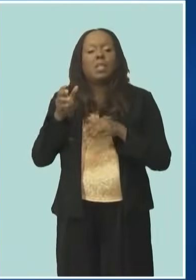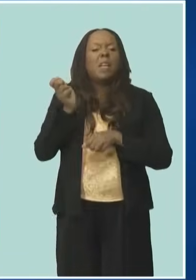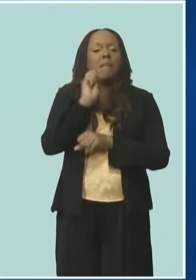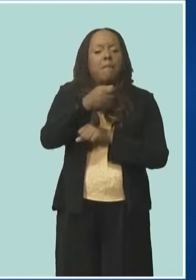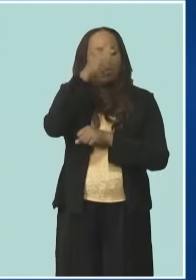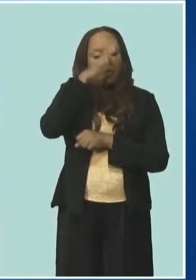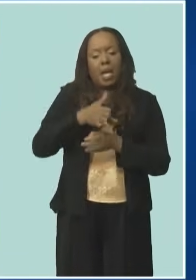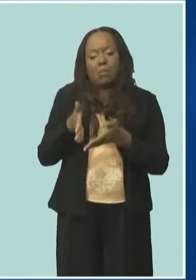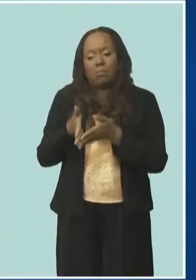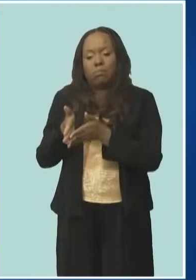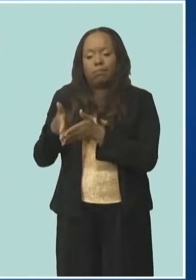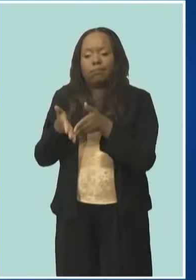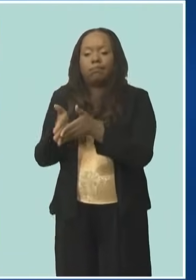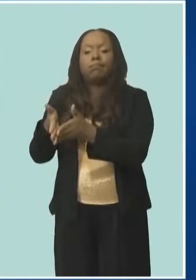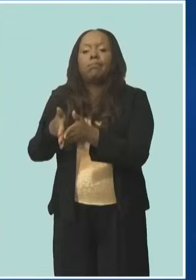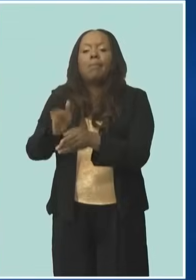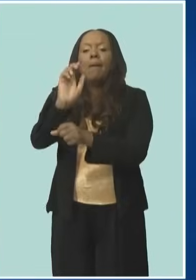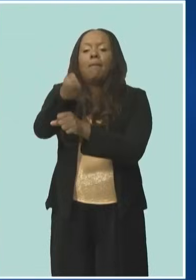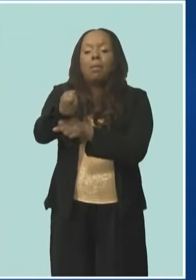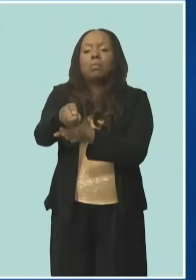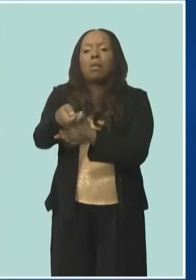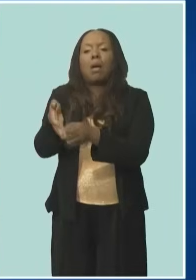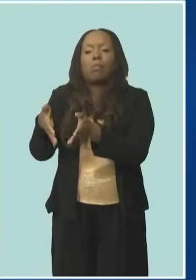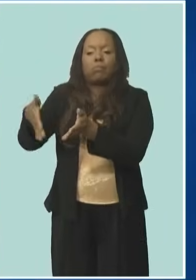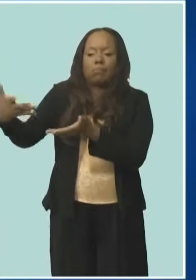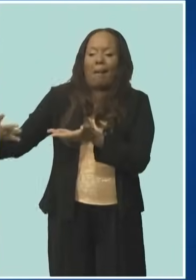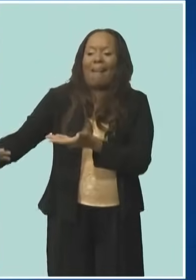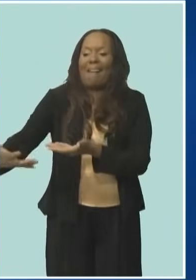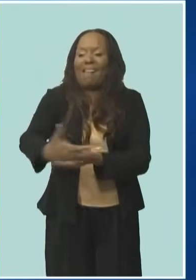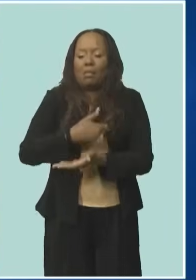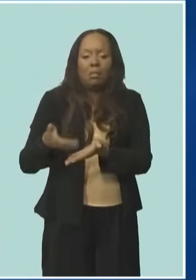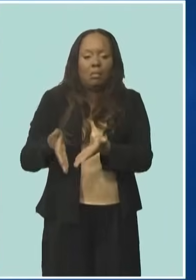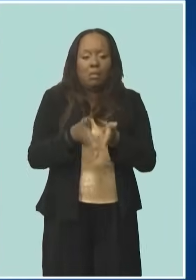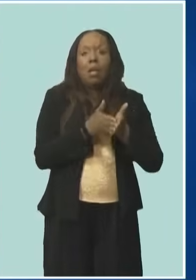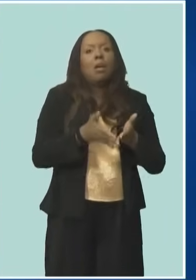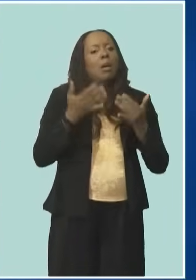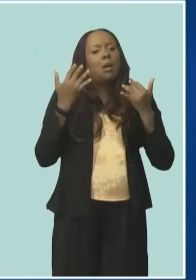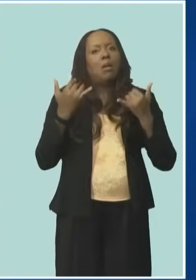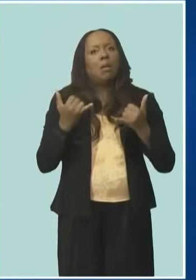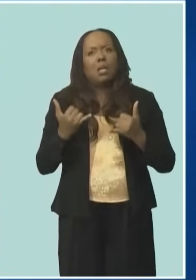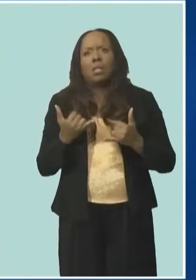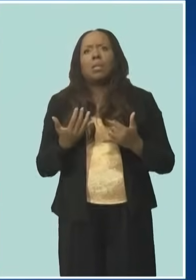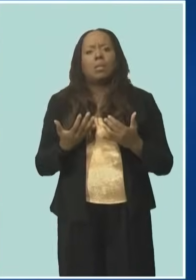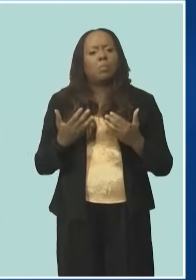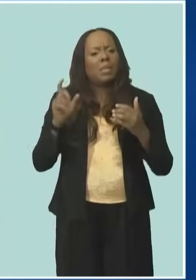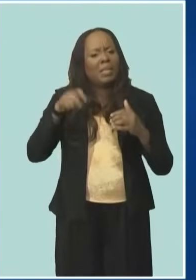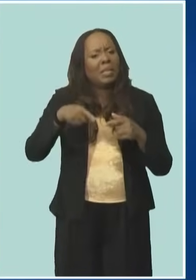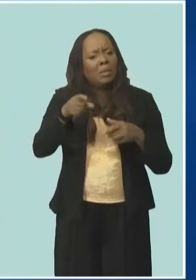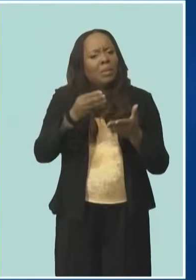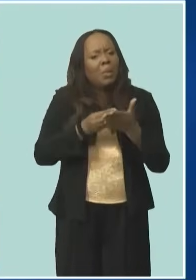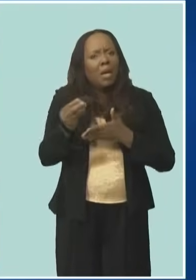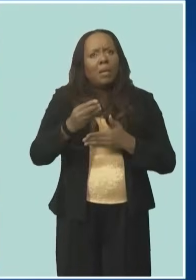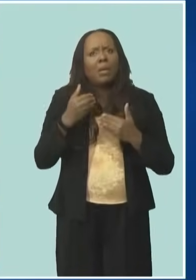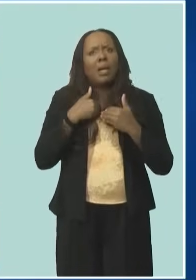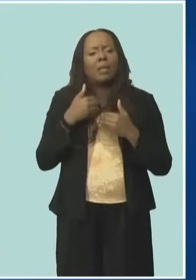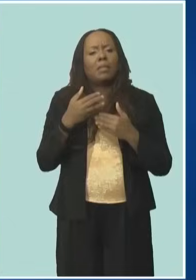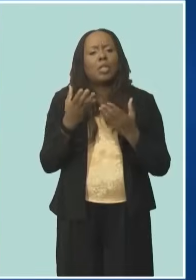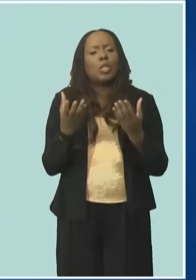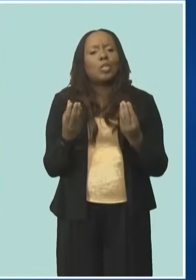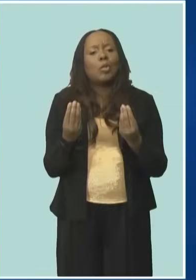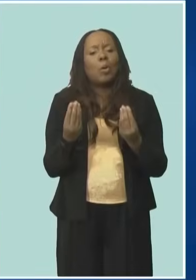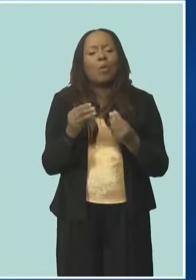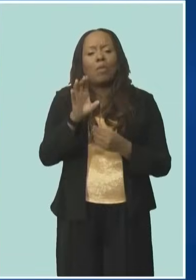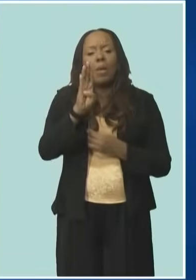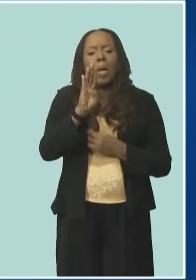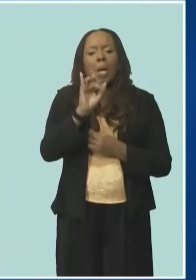them in our boxes. So we need the public to come. We get like billfish, a lot of billfish, soft billfish at the moment